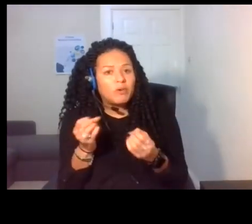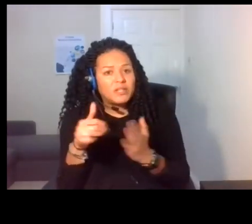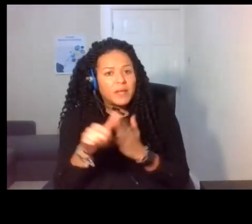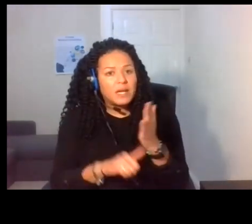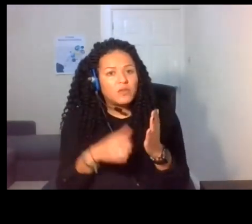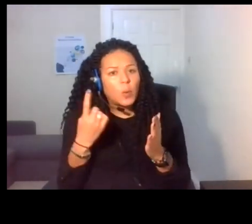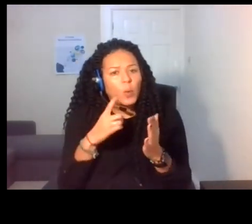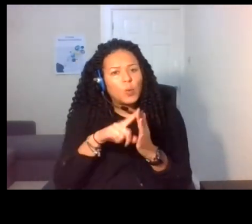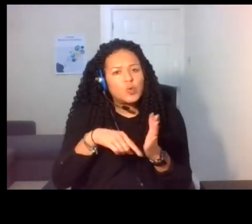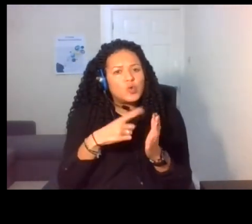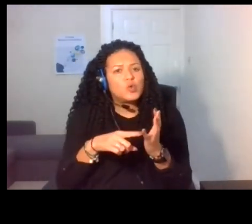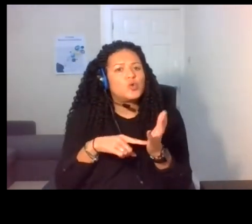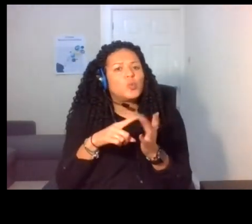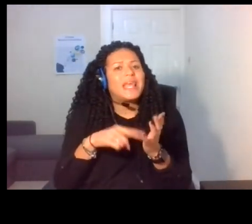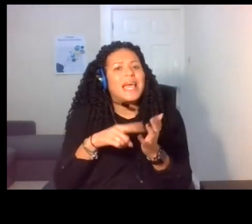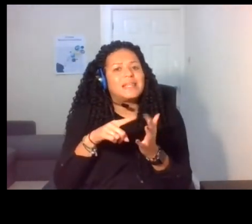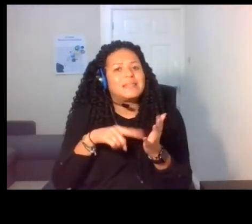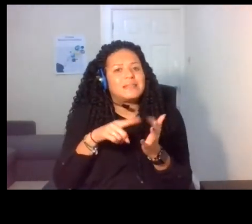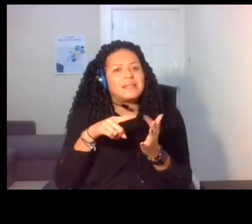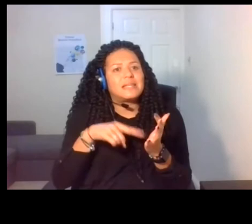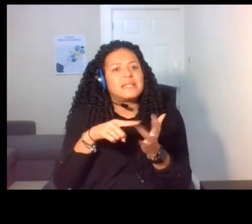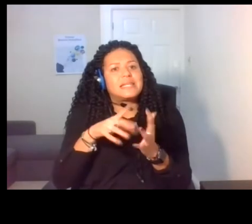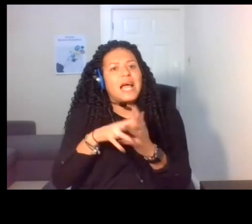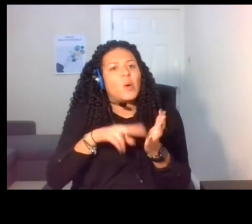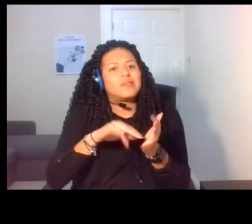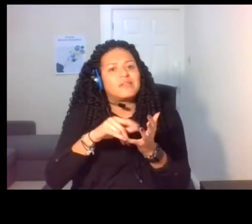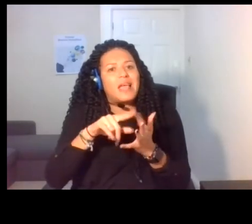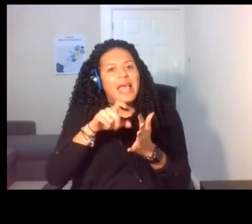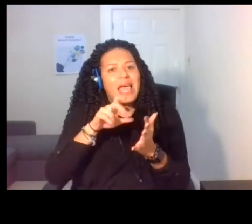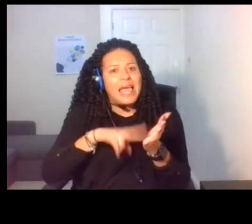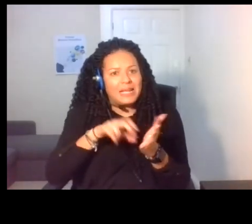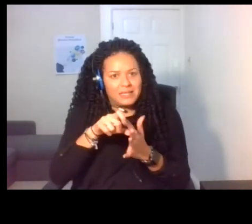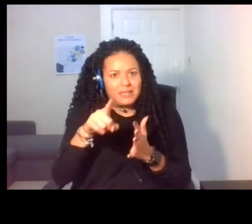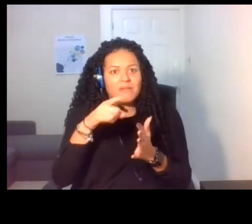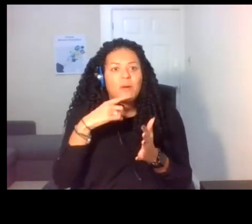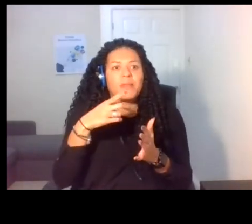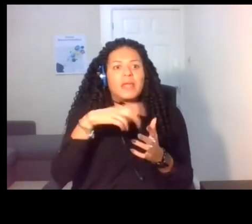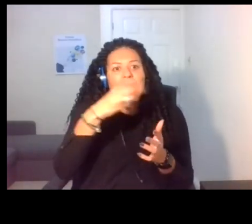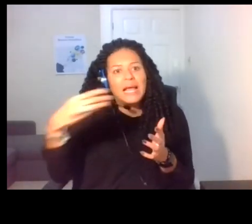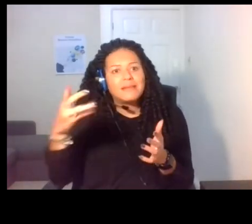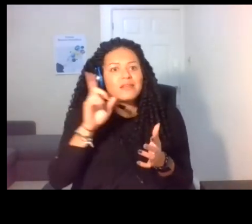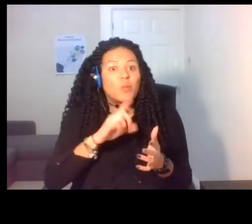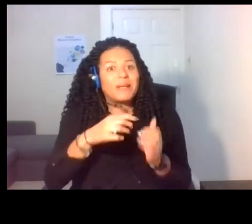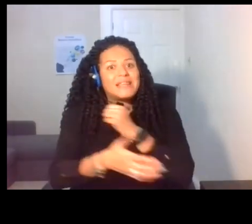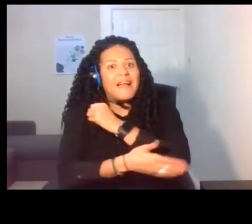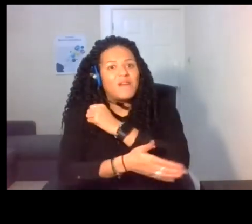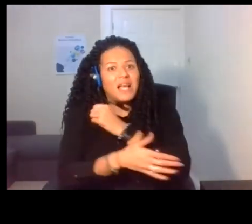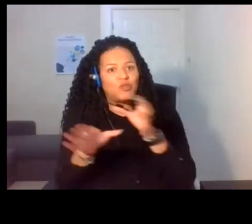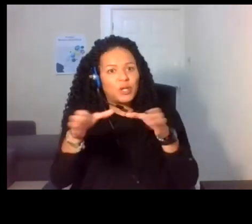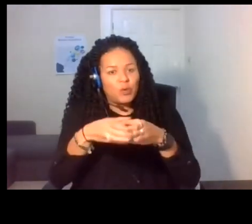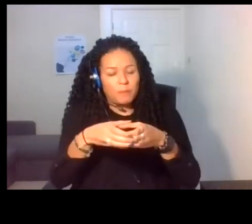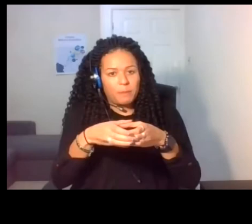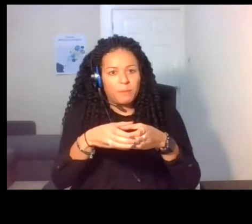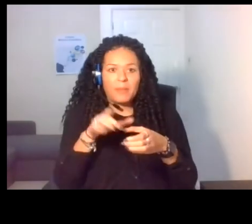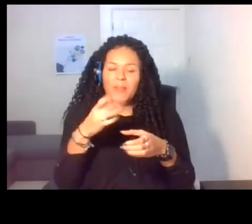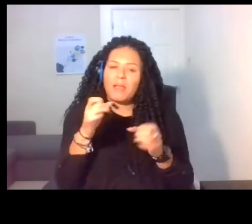was Juliet Townsend from the Essex Women's Advisory Group, who have a